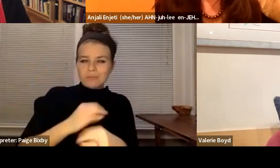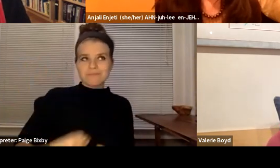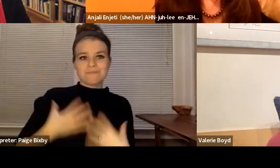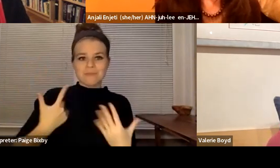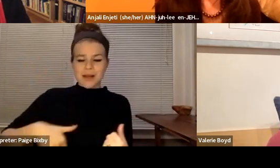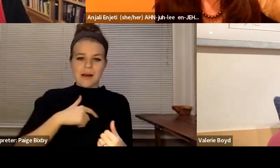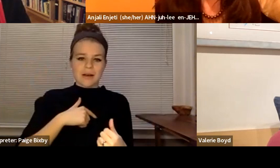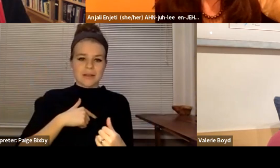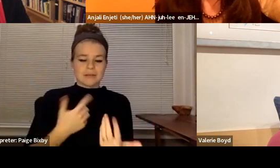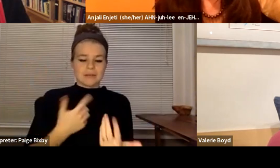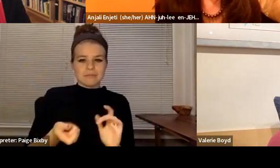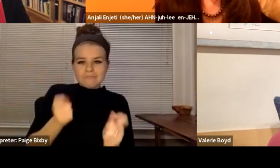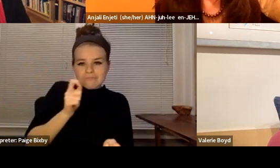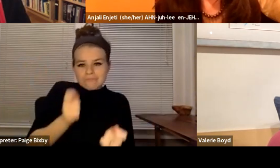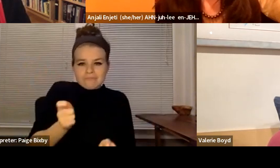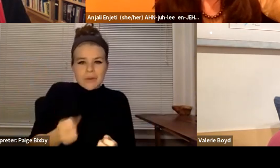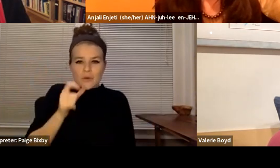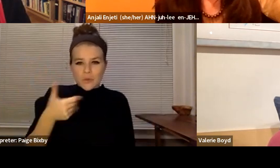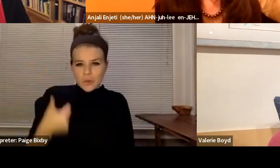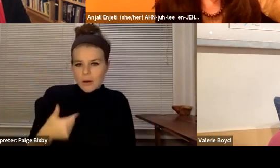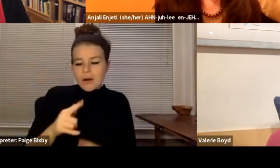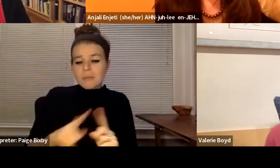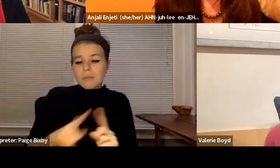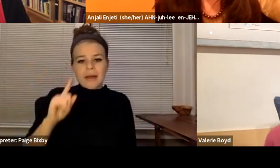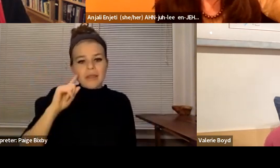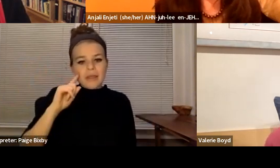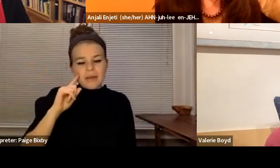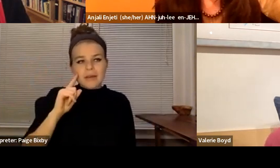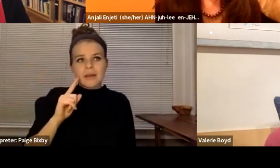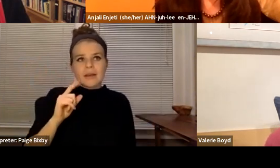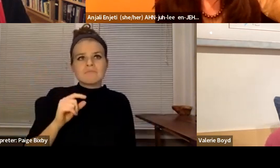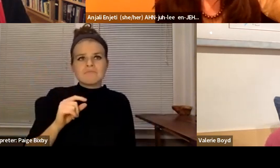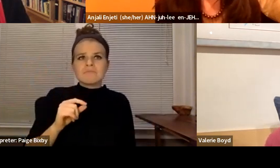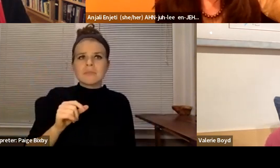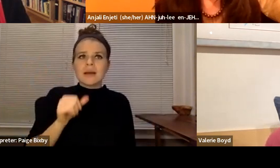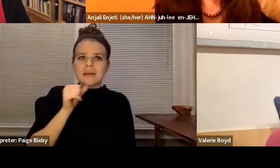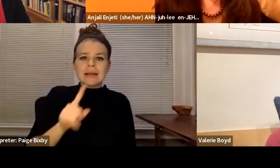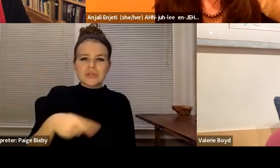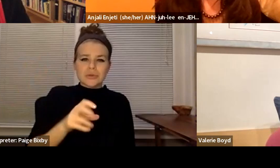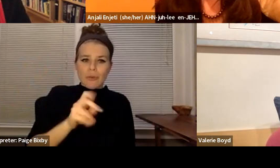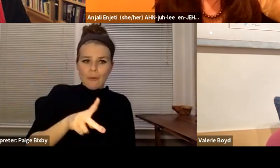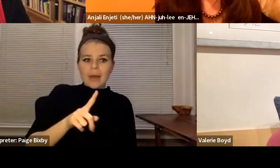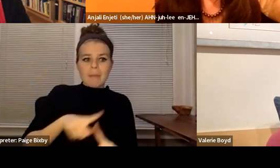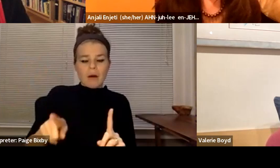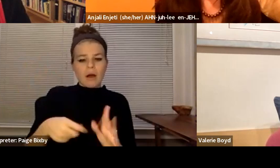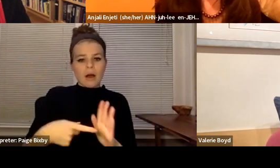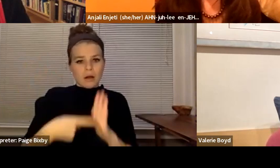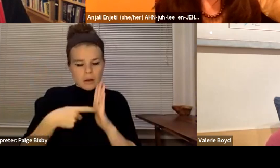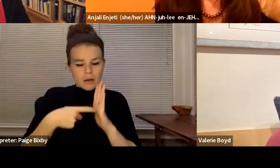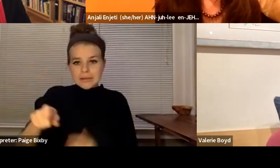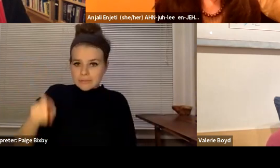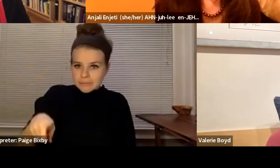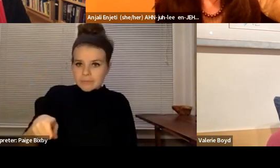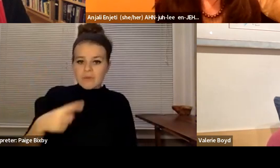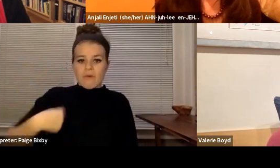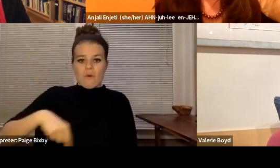us. But I think it's perfectly, not just okay, but necessary for us to consciously